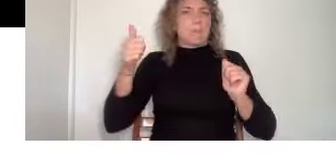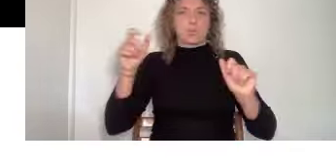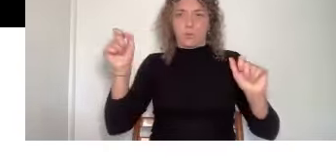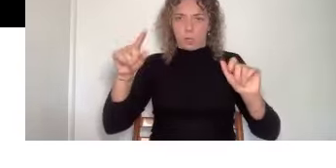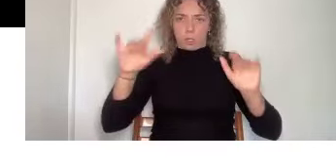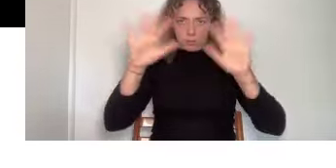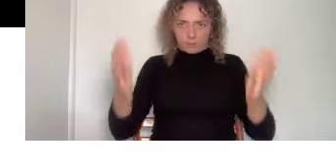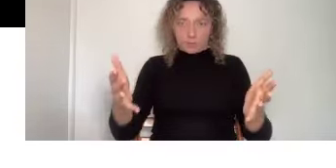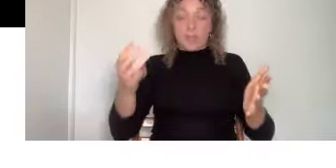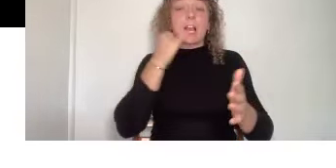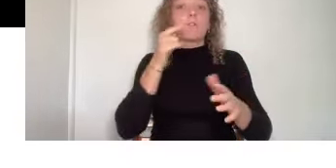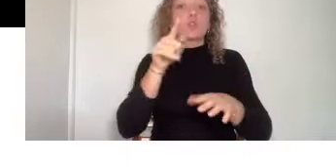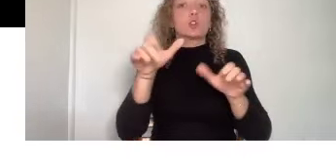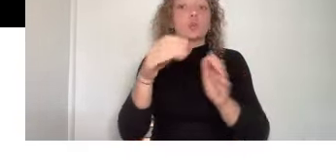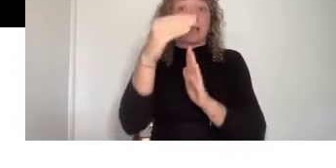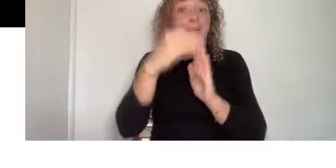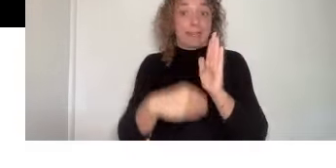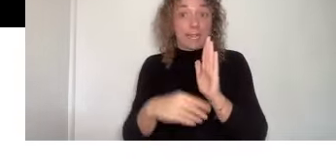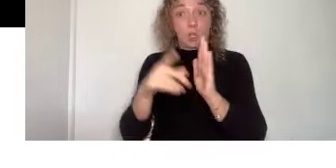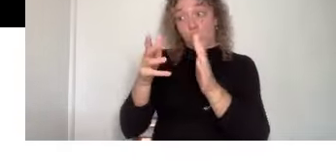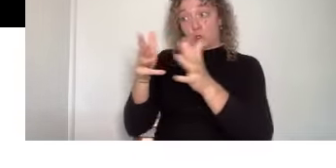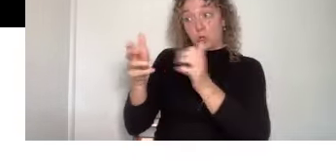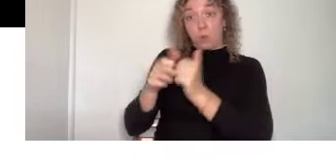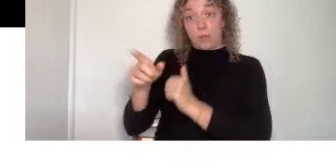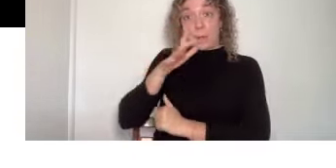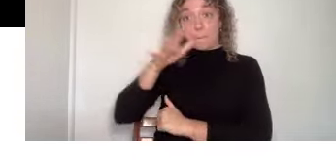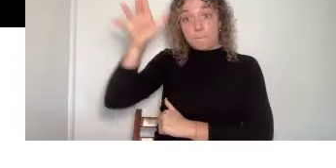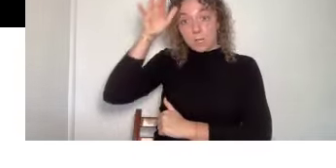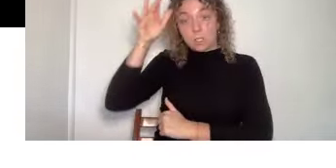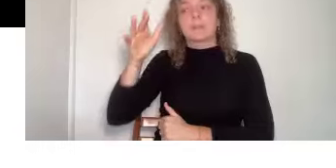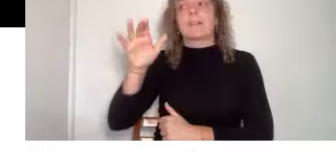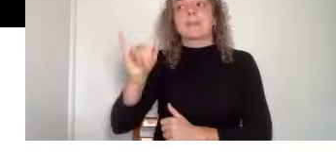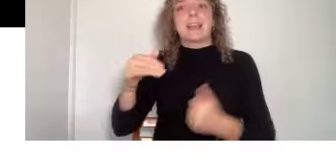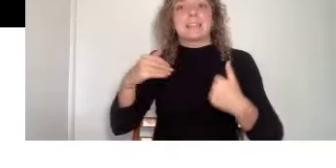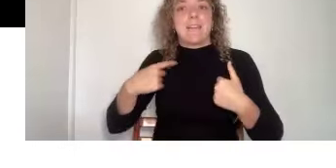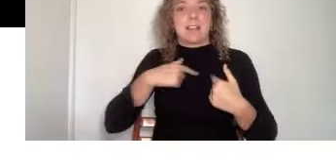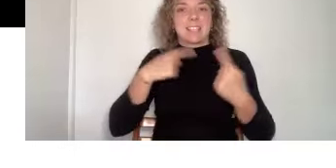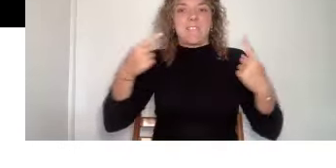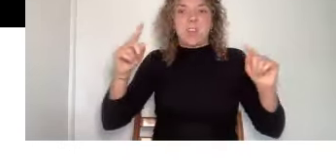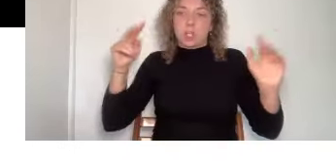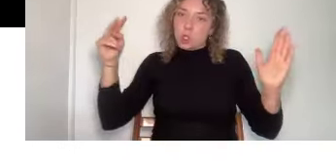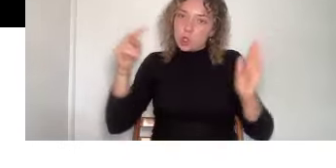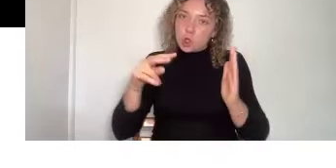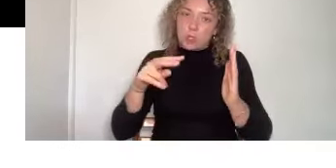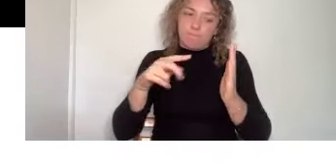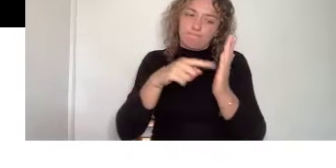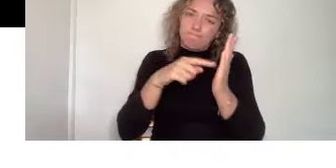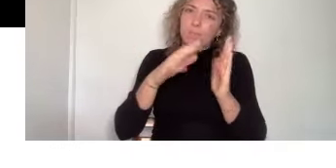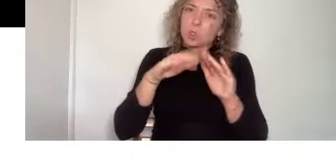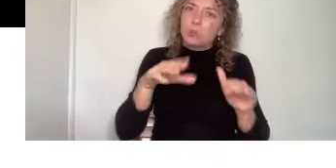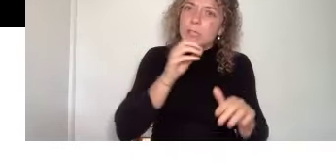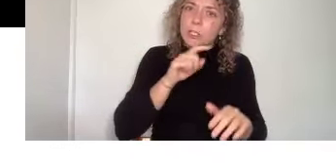if you are doing the intake and you're having a conversation with a parent, these are having us finally look at children ages 0 to 5 who